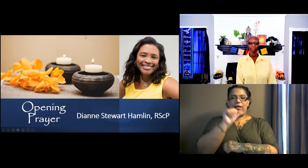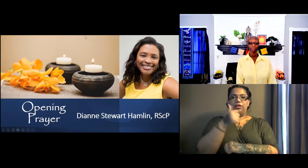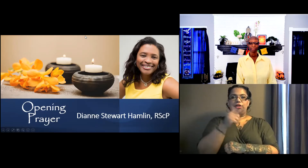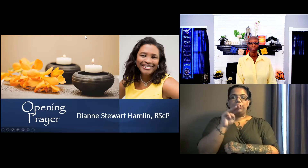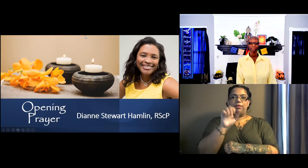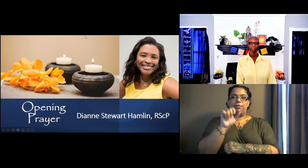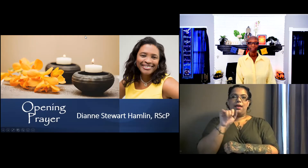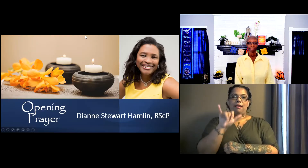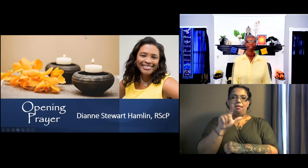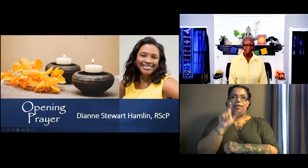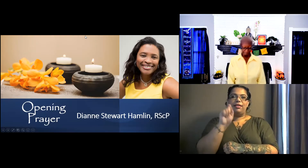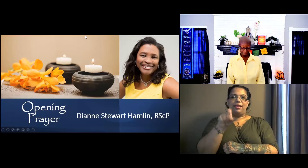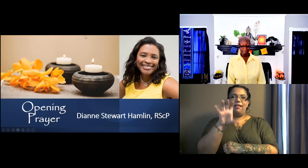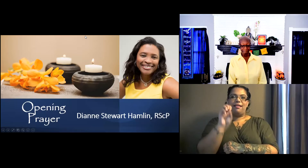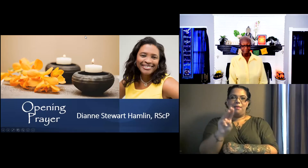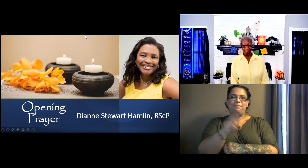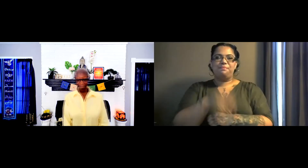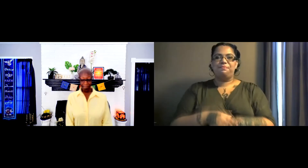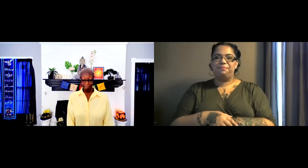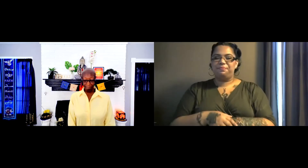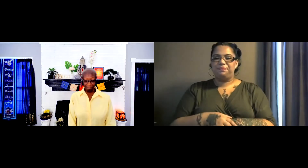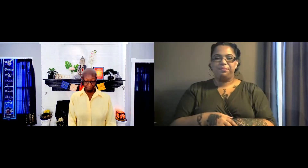dstewham@gmail.com.